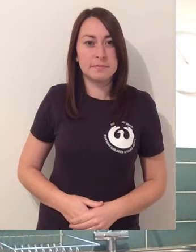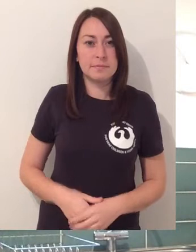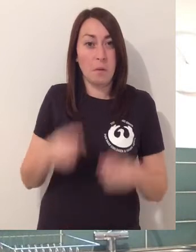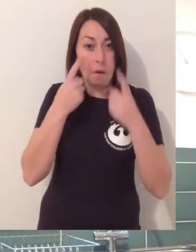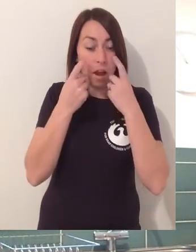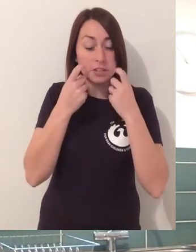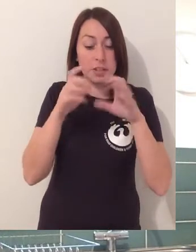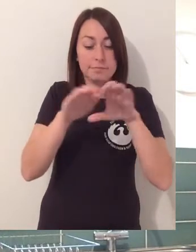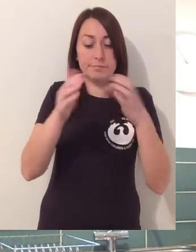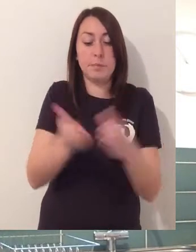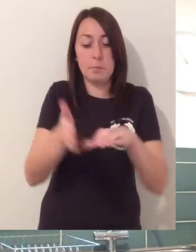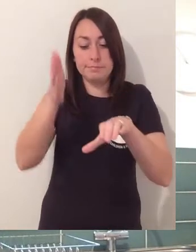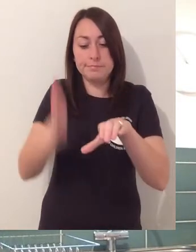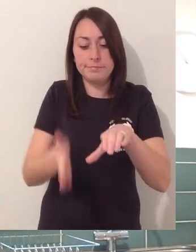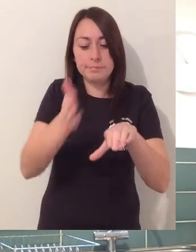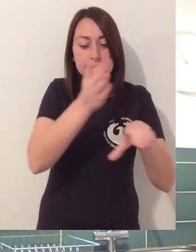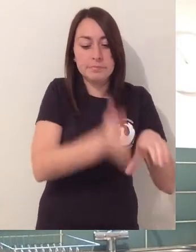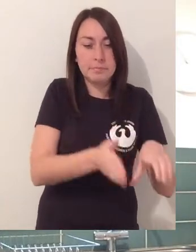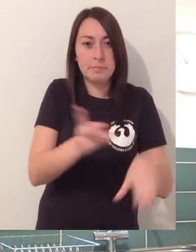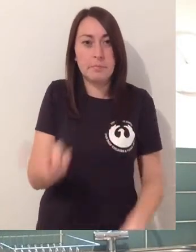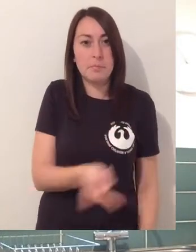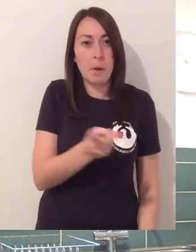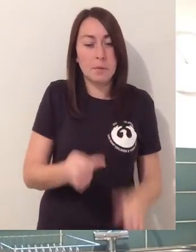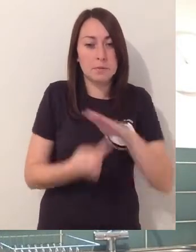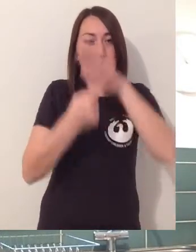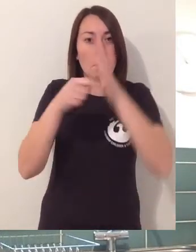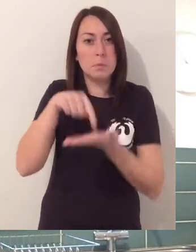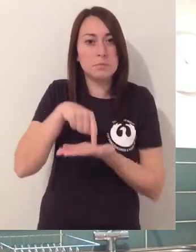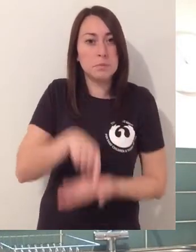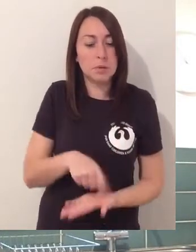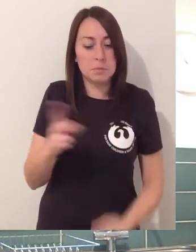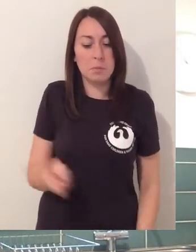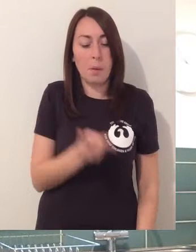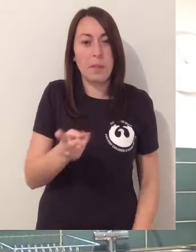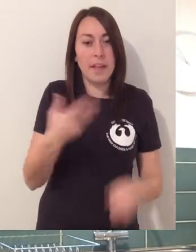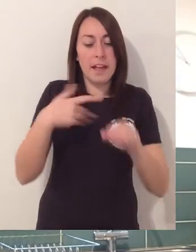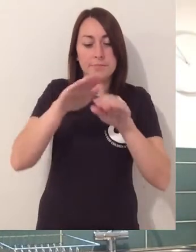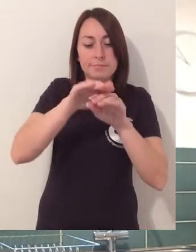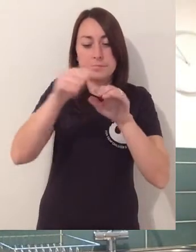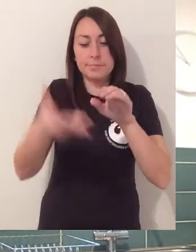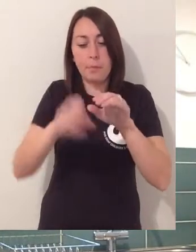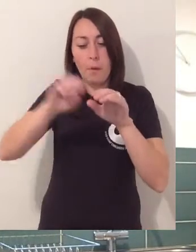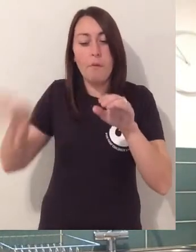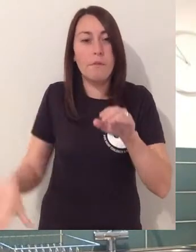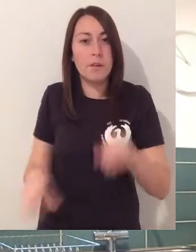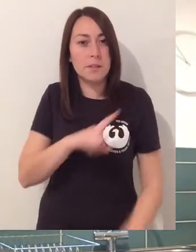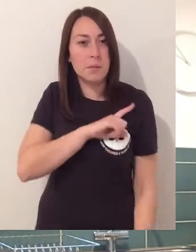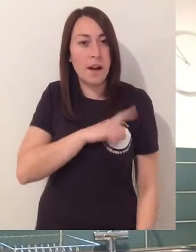You want to take both the top and the bottom off and take all of the skin off around the top, as we are going to use the whole of the